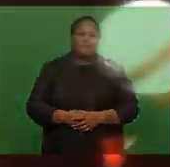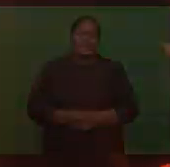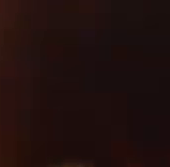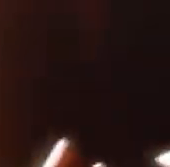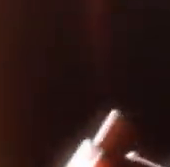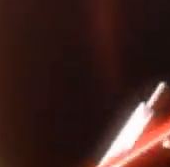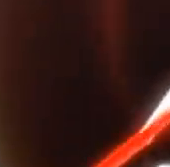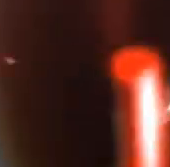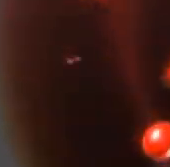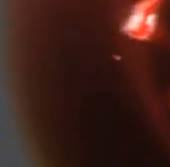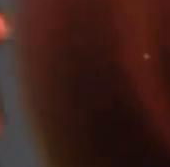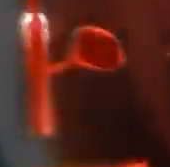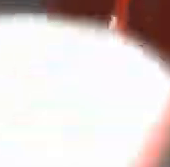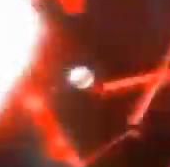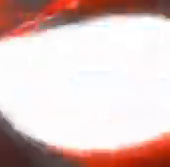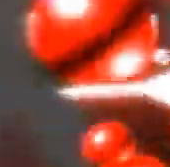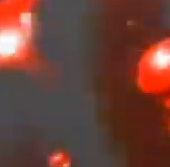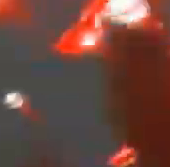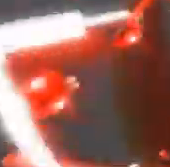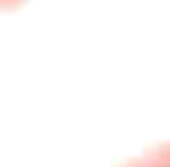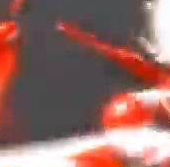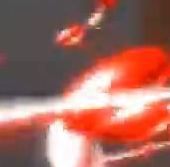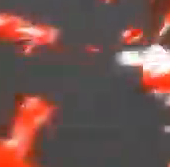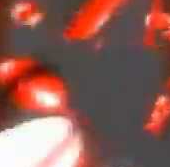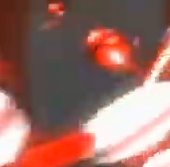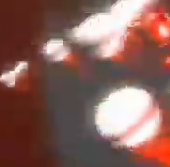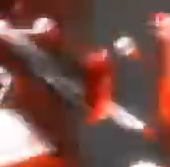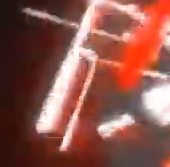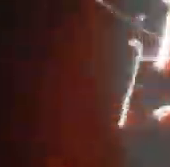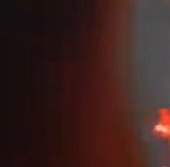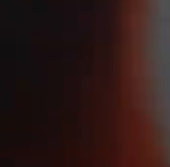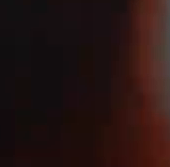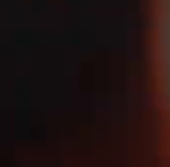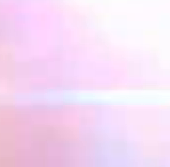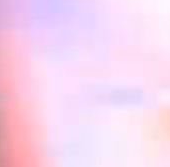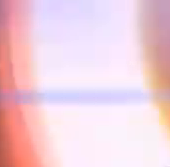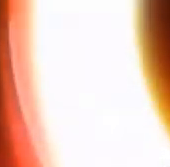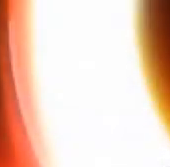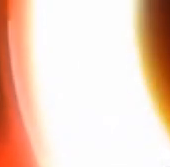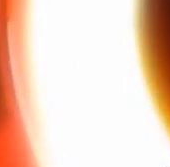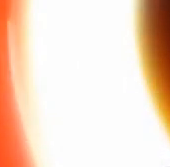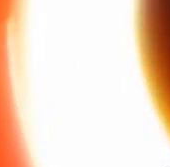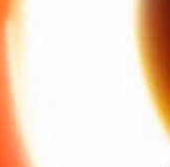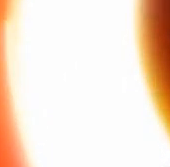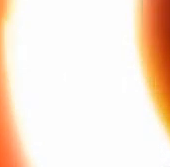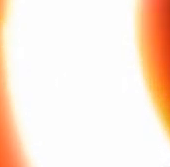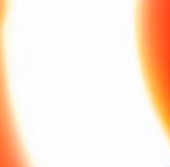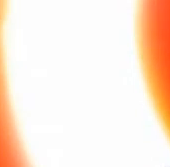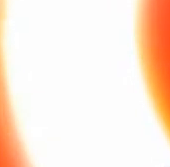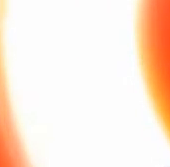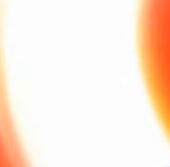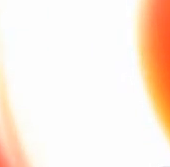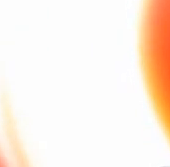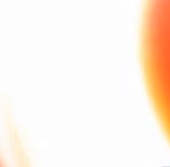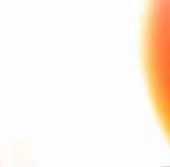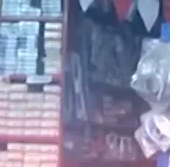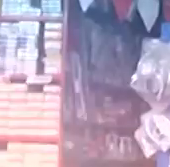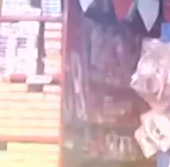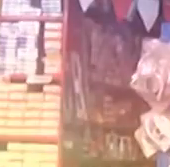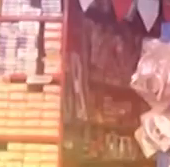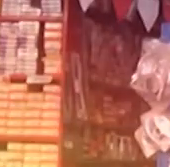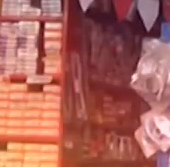Ahead in sports, Nadi successfully defended Fairbrother Trophy. And Suva wins Association Cup. This and more